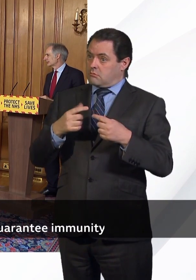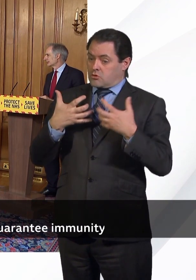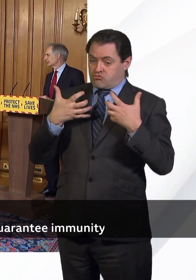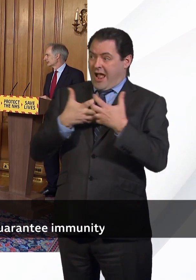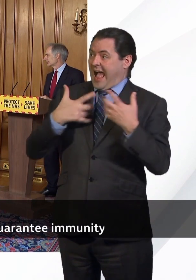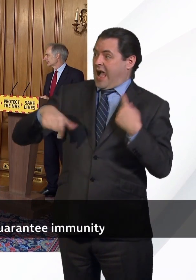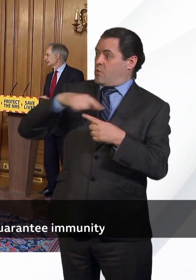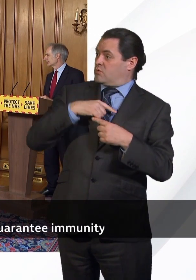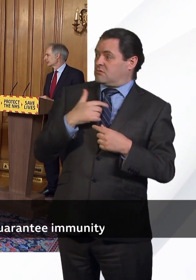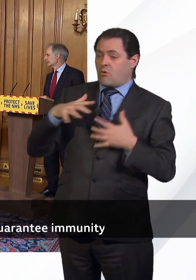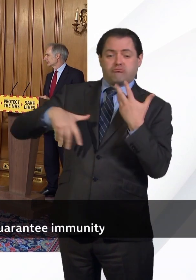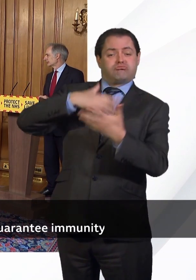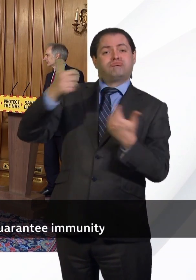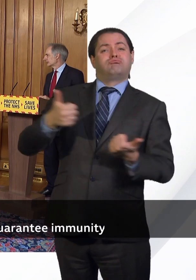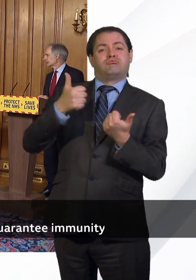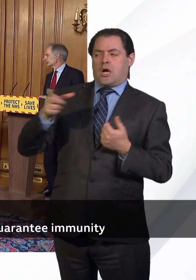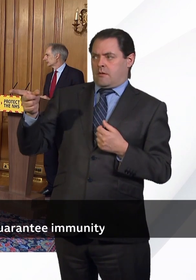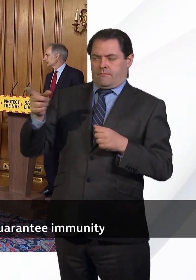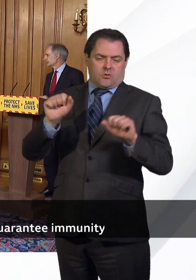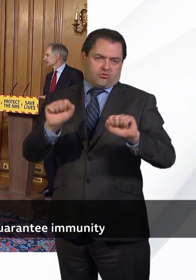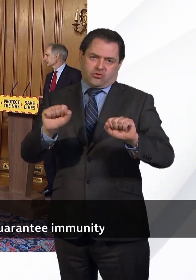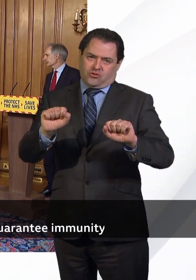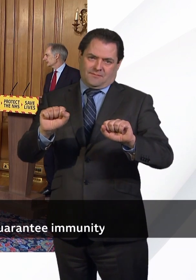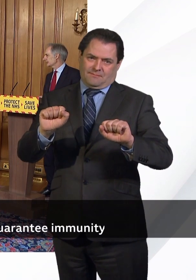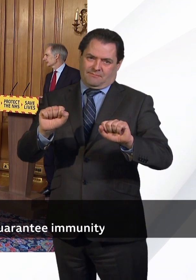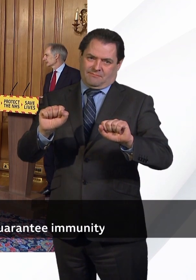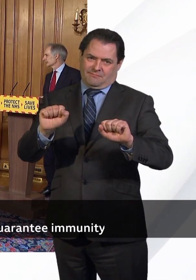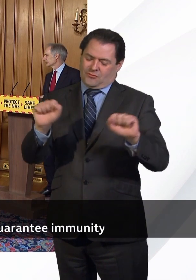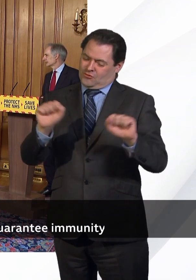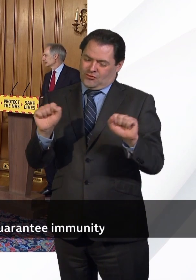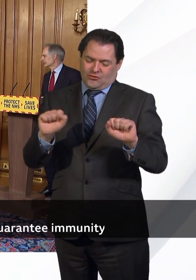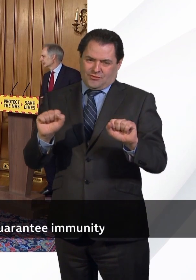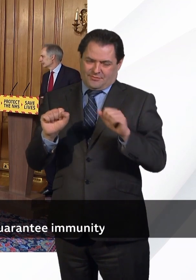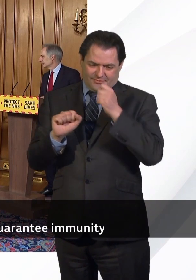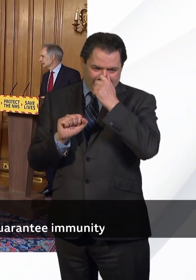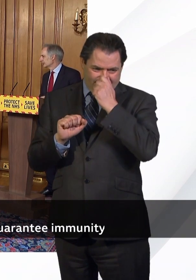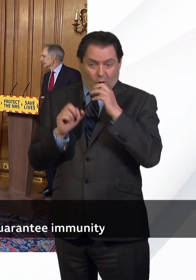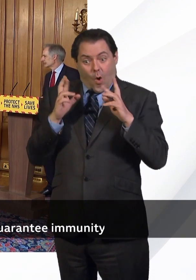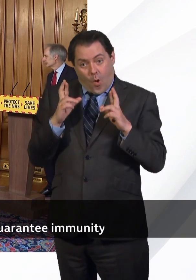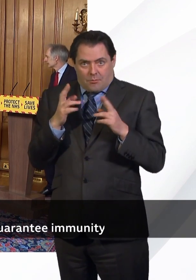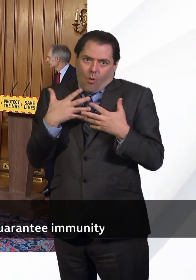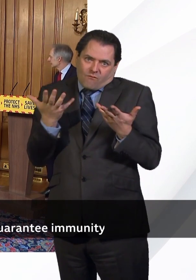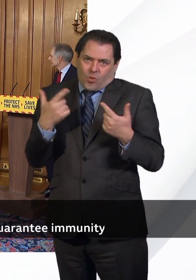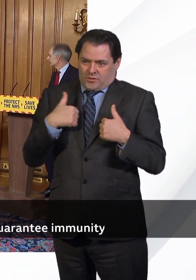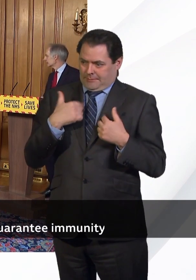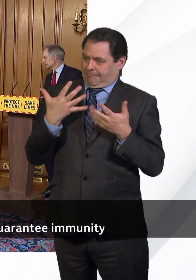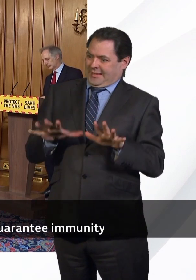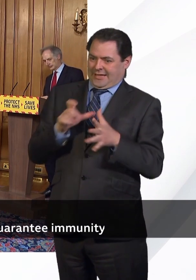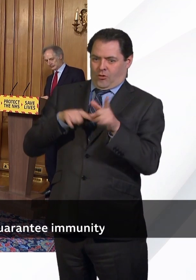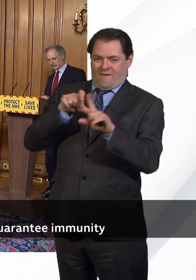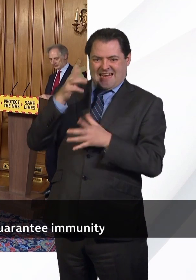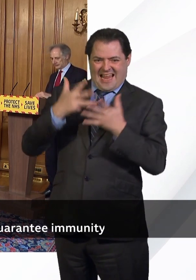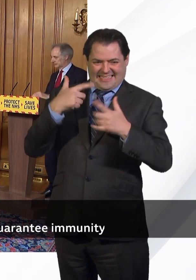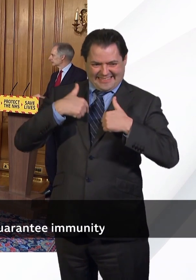yet. Not yet. I very much hope that the science shows that the people with antibodies who've tested positive for having